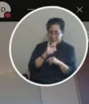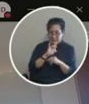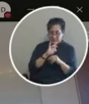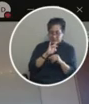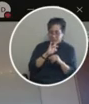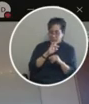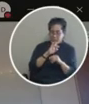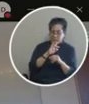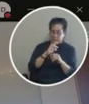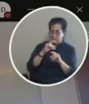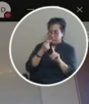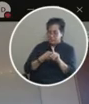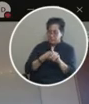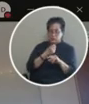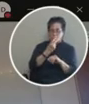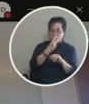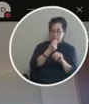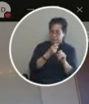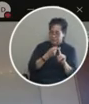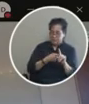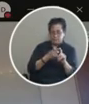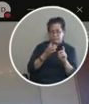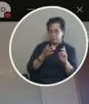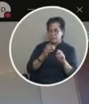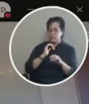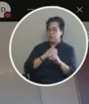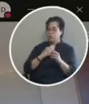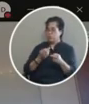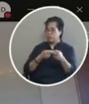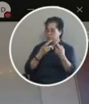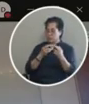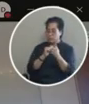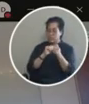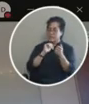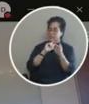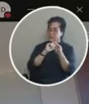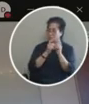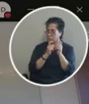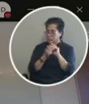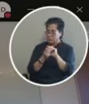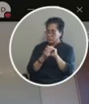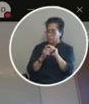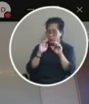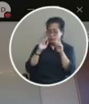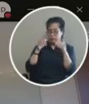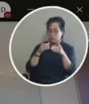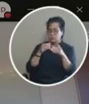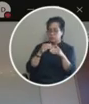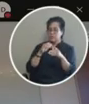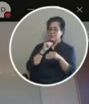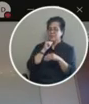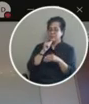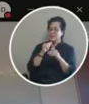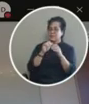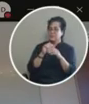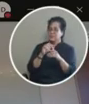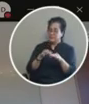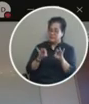of the big things I wanted to point out also is that the recommendations that we have as far as the adjustments are focusing on the non-essential